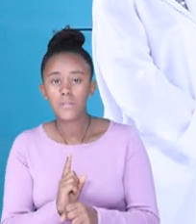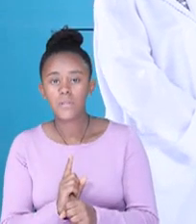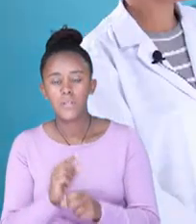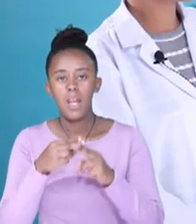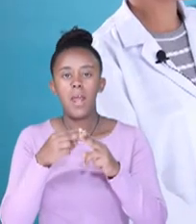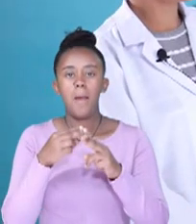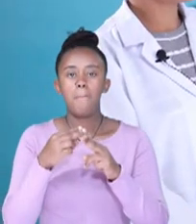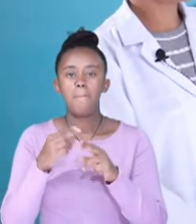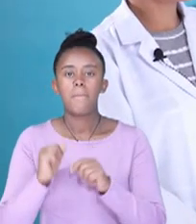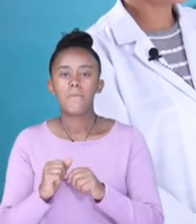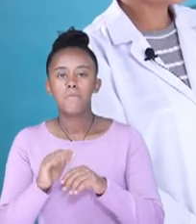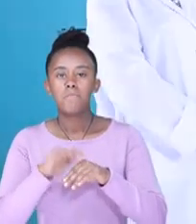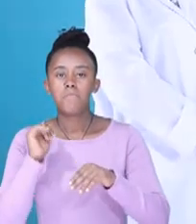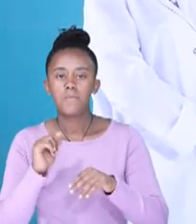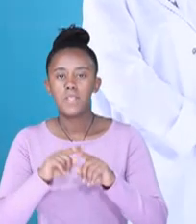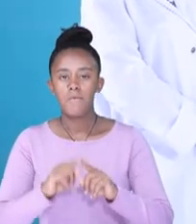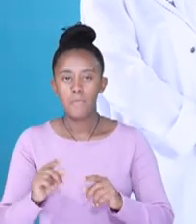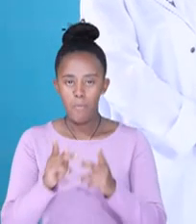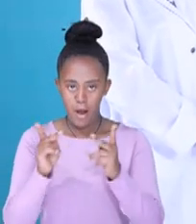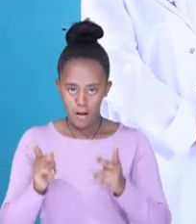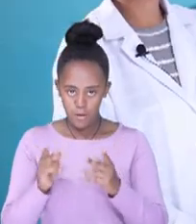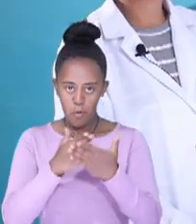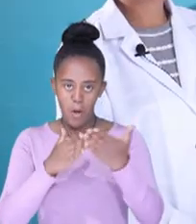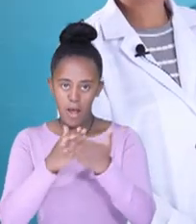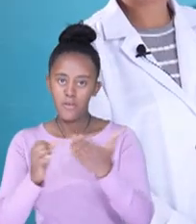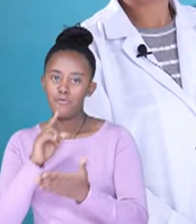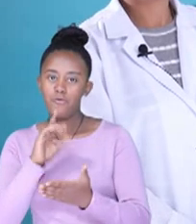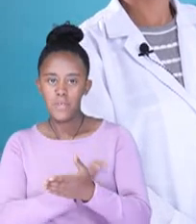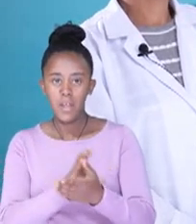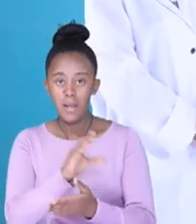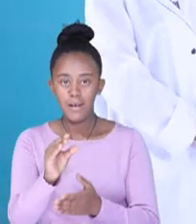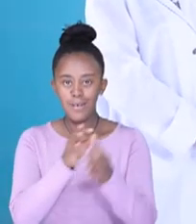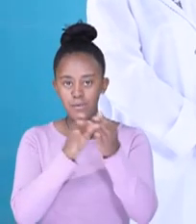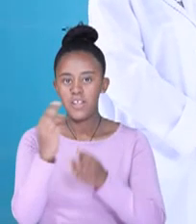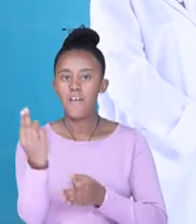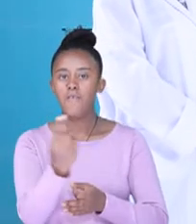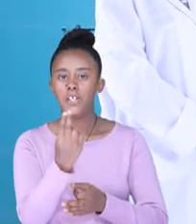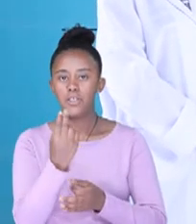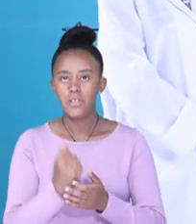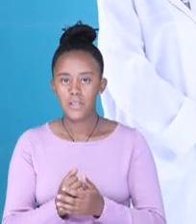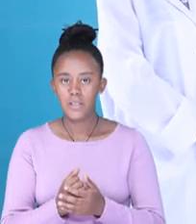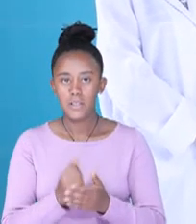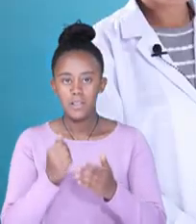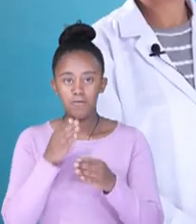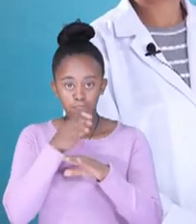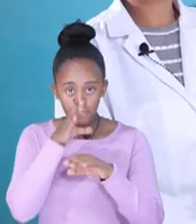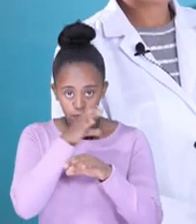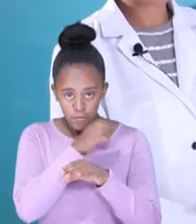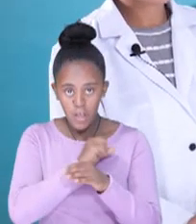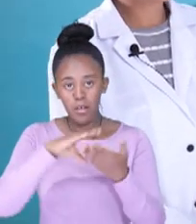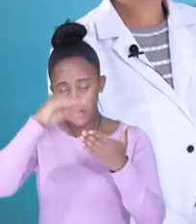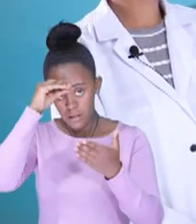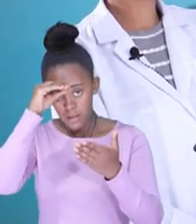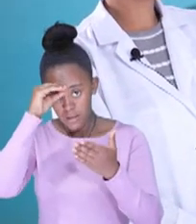name the different parts of cell and explain their function. Students, after you have learned or after